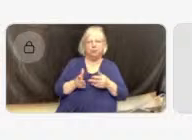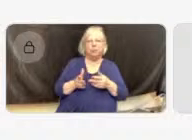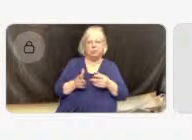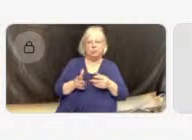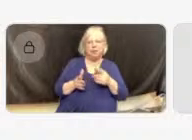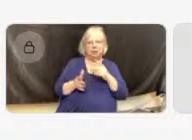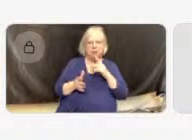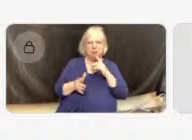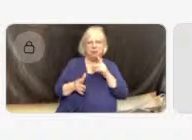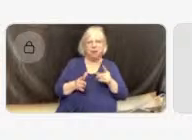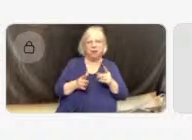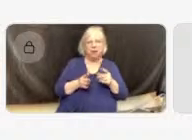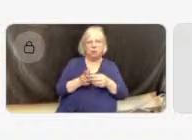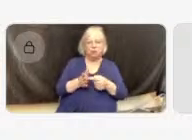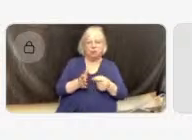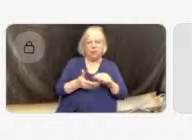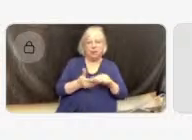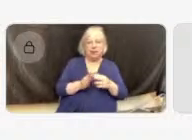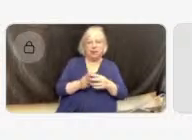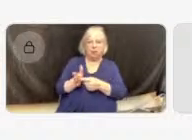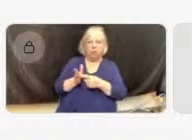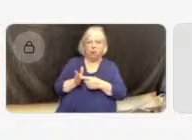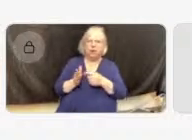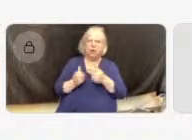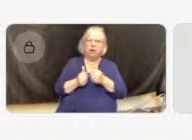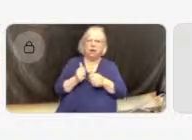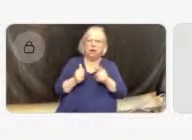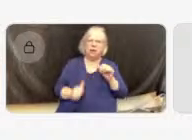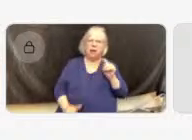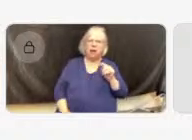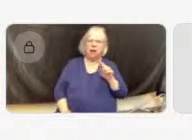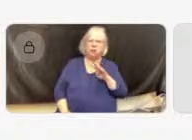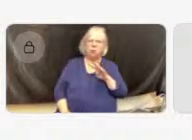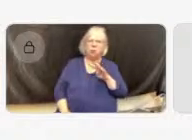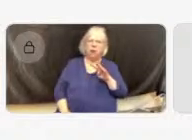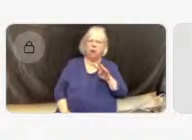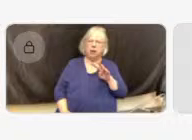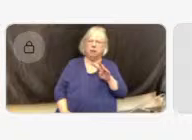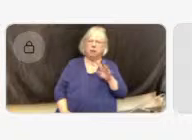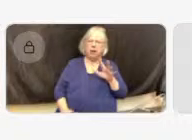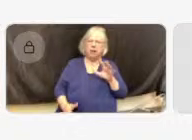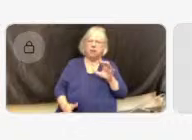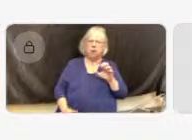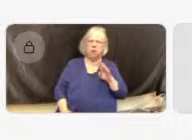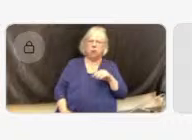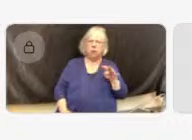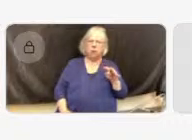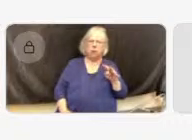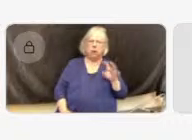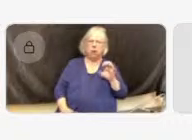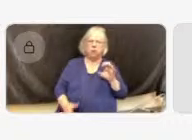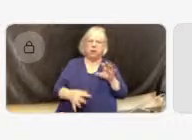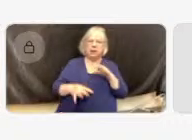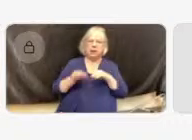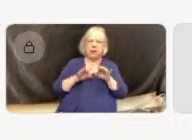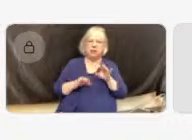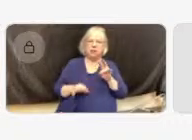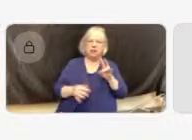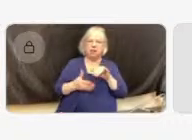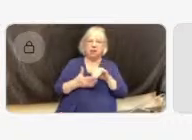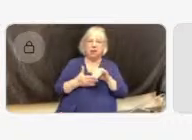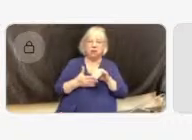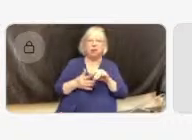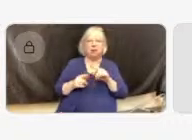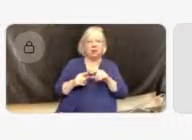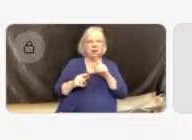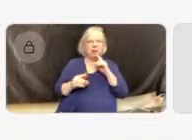Each of the lots is like 4,500, I think, instead of 7,000. And that's significantly smaller, 4,300,